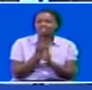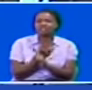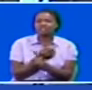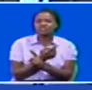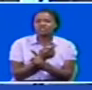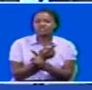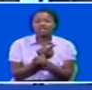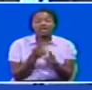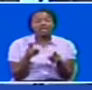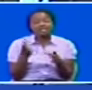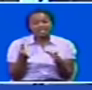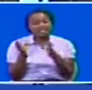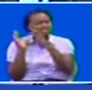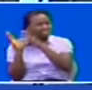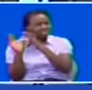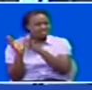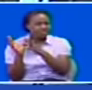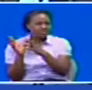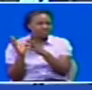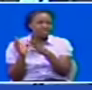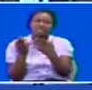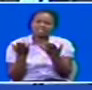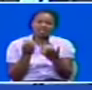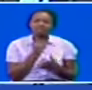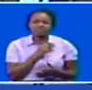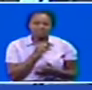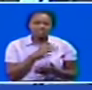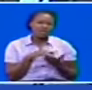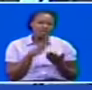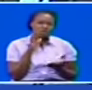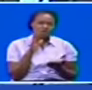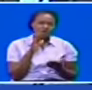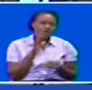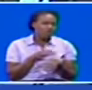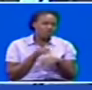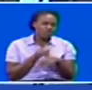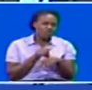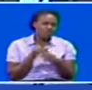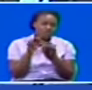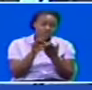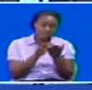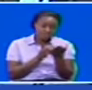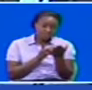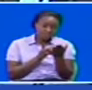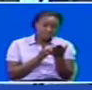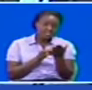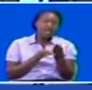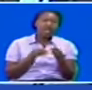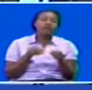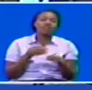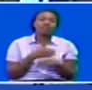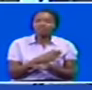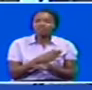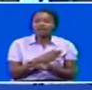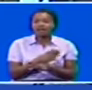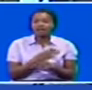saw unfold, like in Kilifi. Are we hearing more of calls for accountability across the board and not political